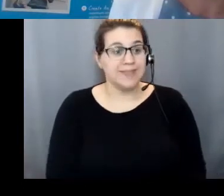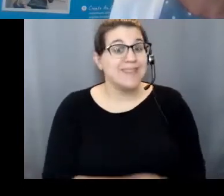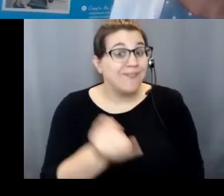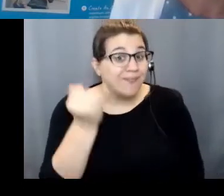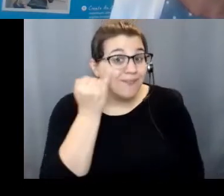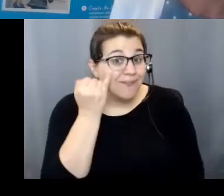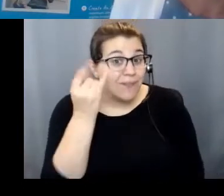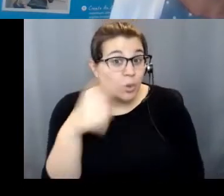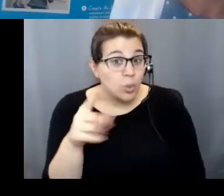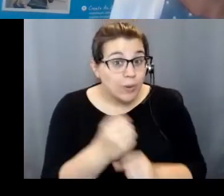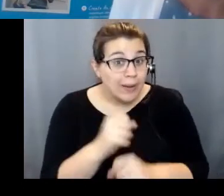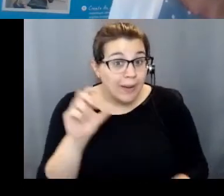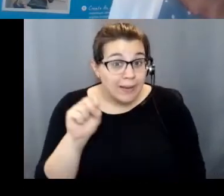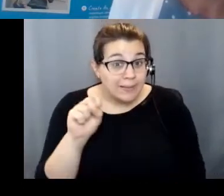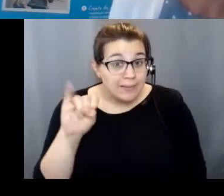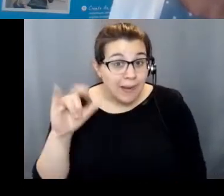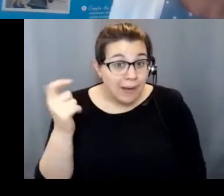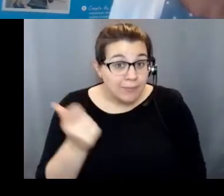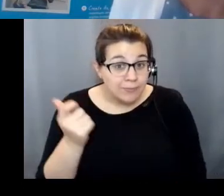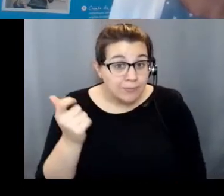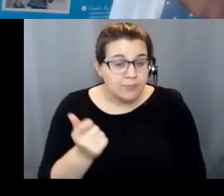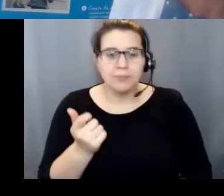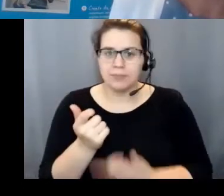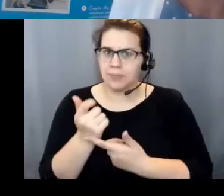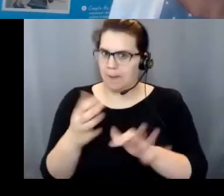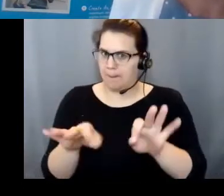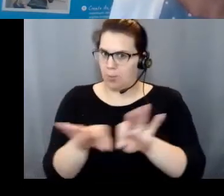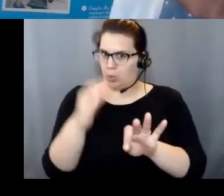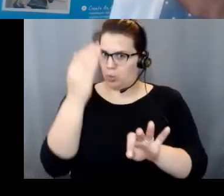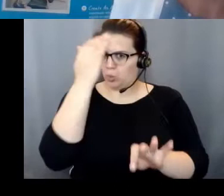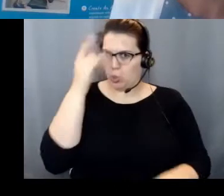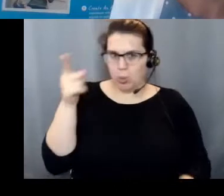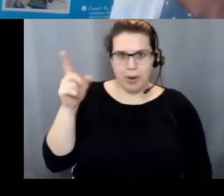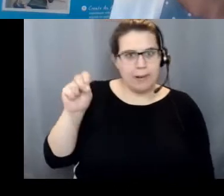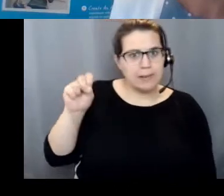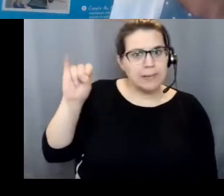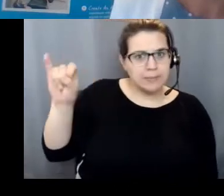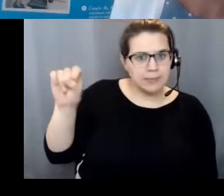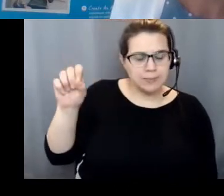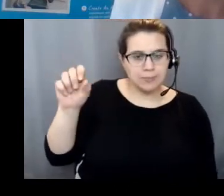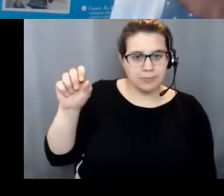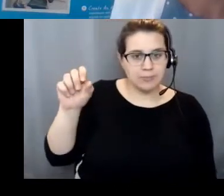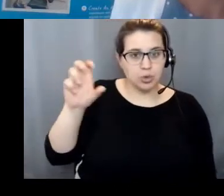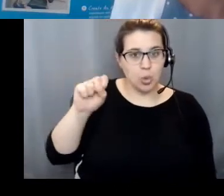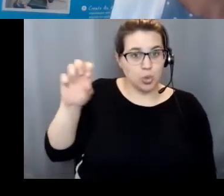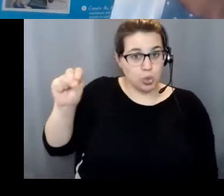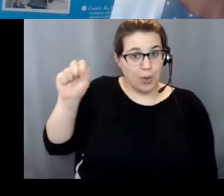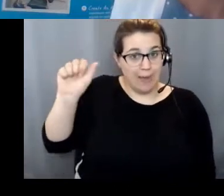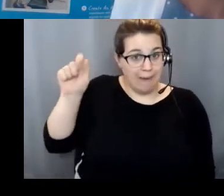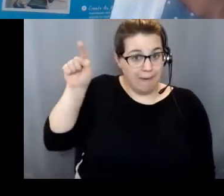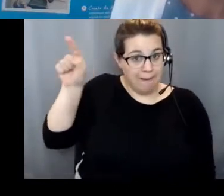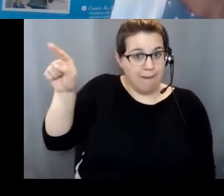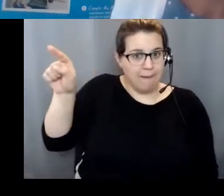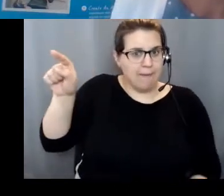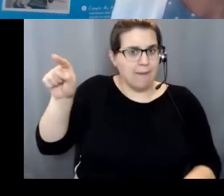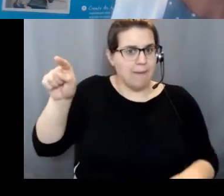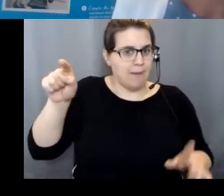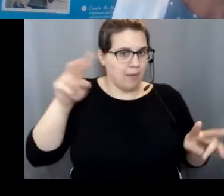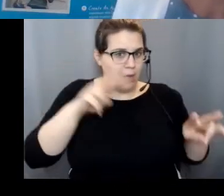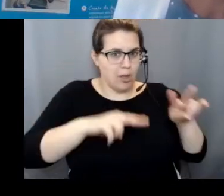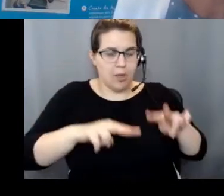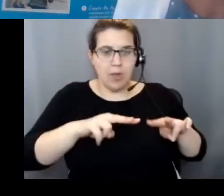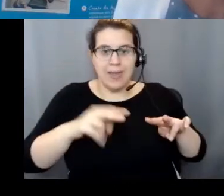it's important that they know that the Social Security Administration considers ABLE account balances that are